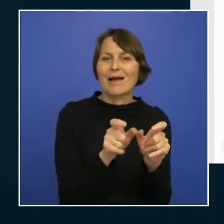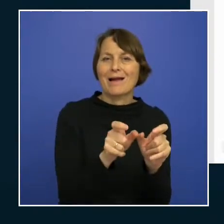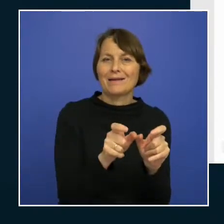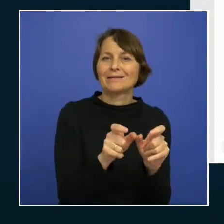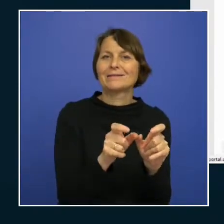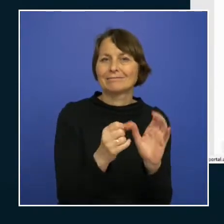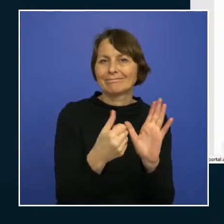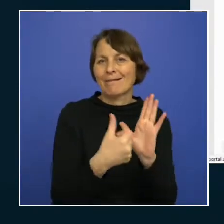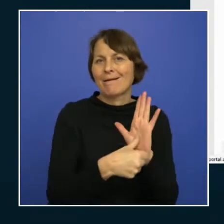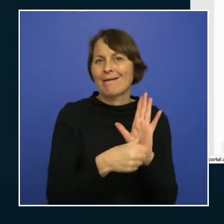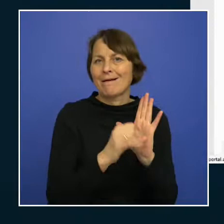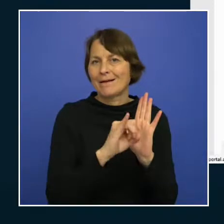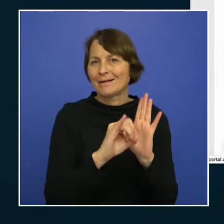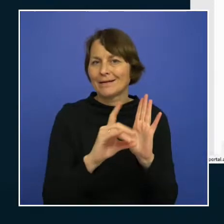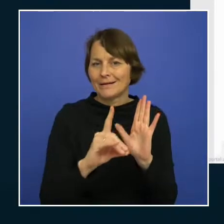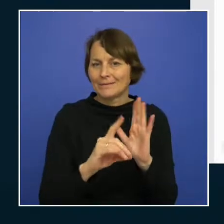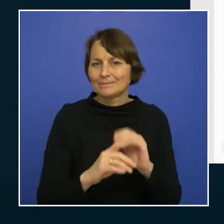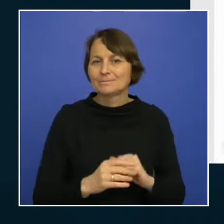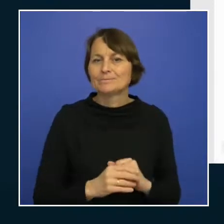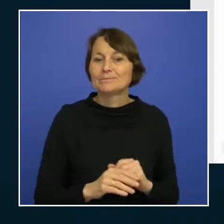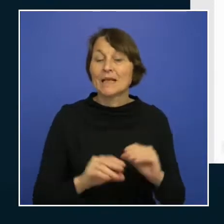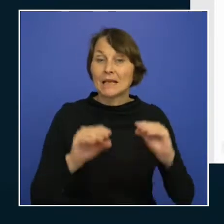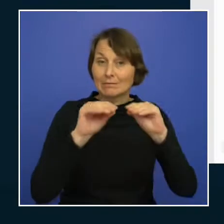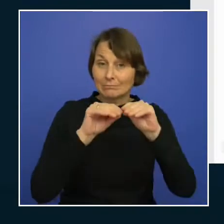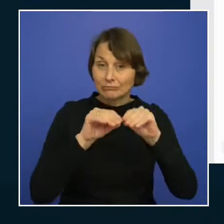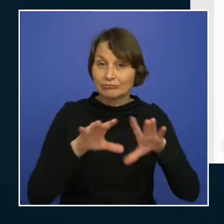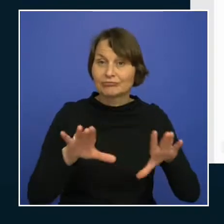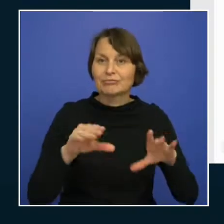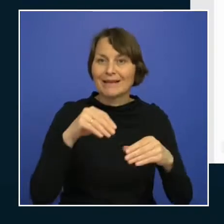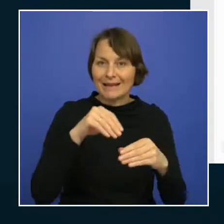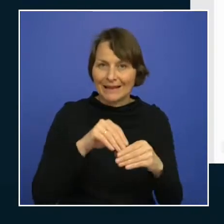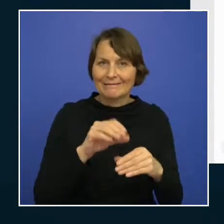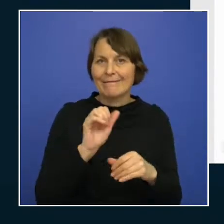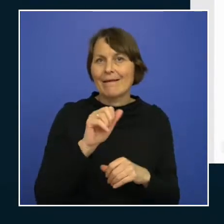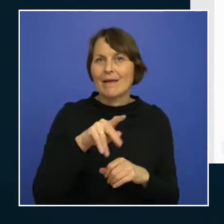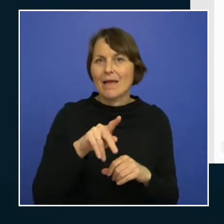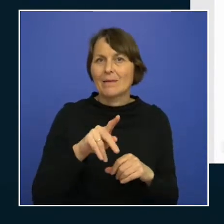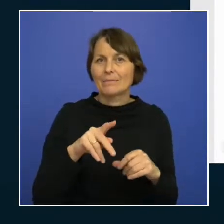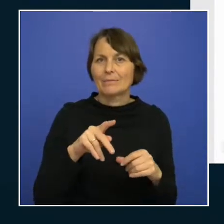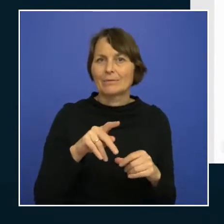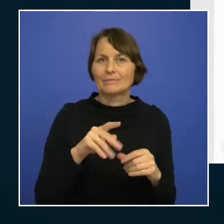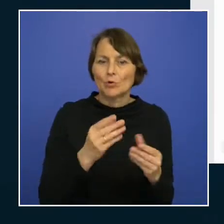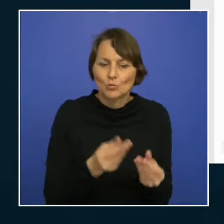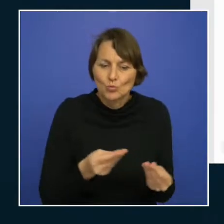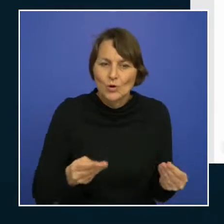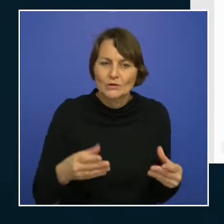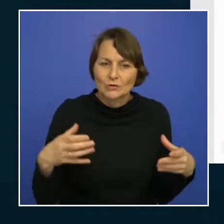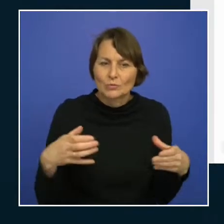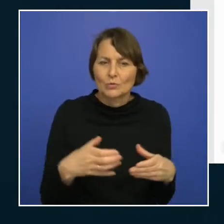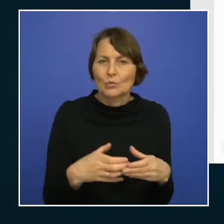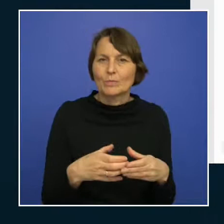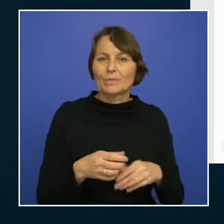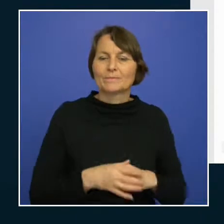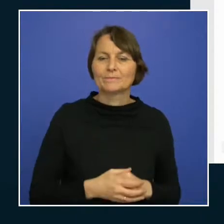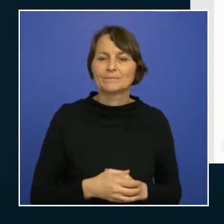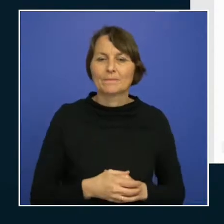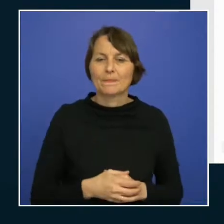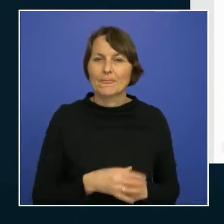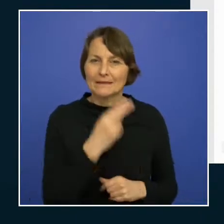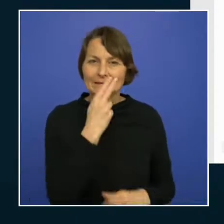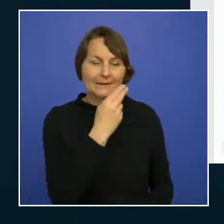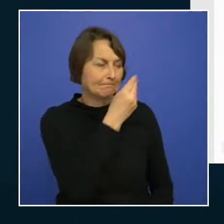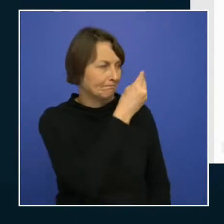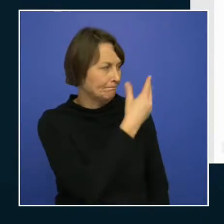And the application is deployed in the application resource group. And all these different resources